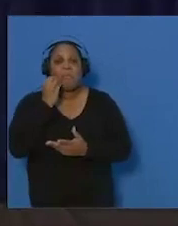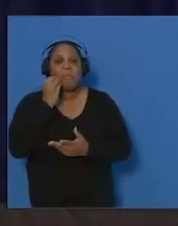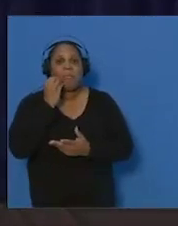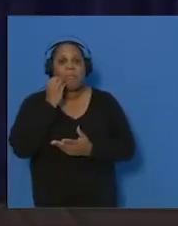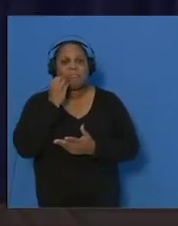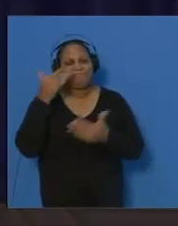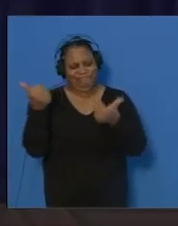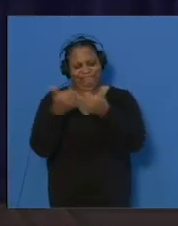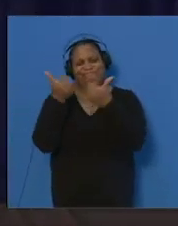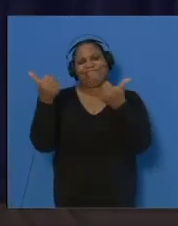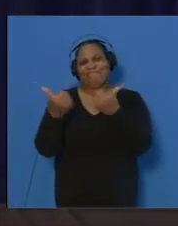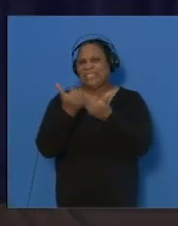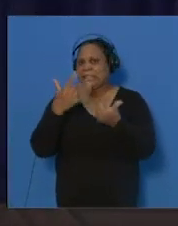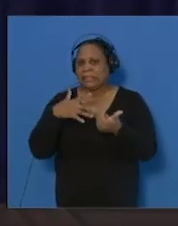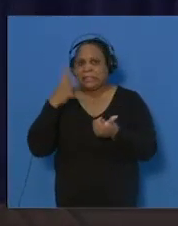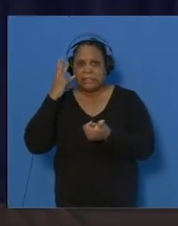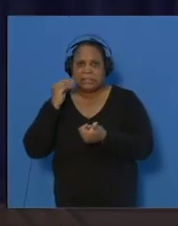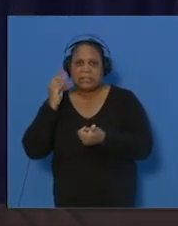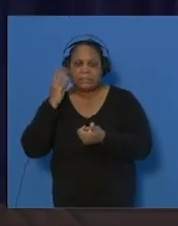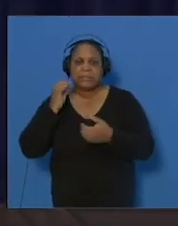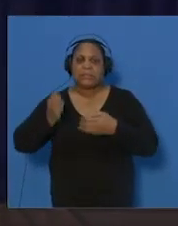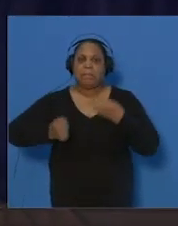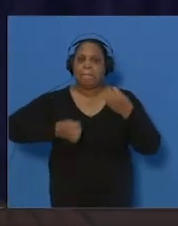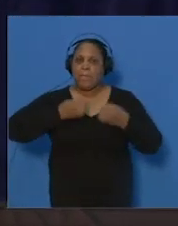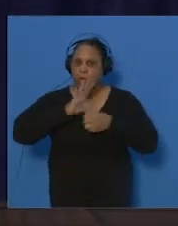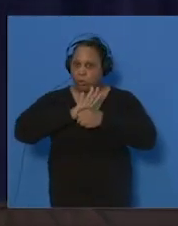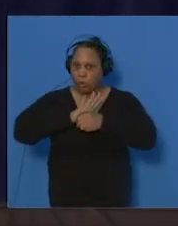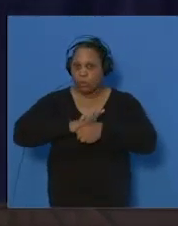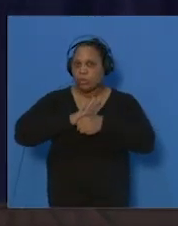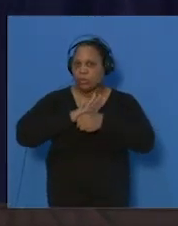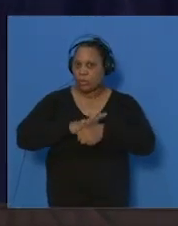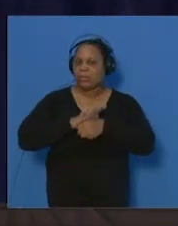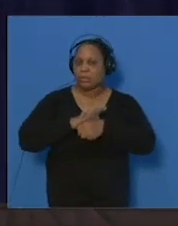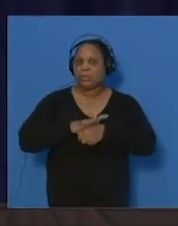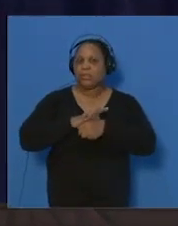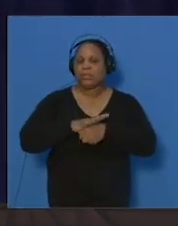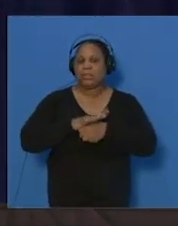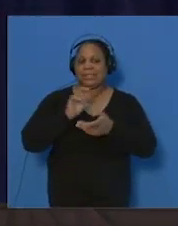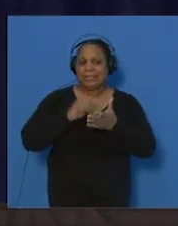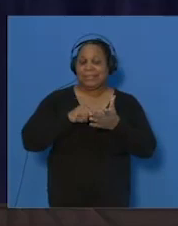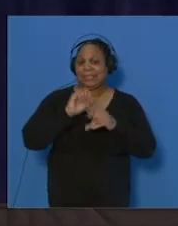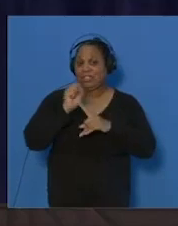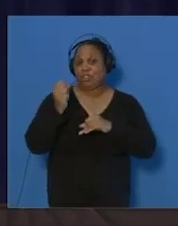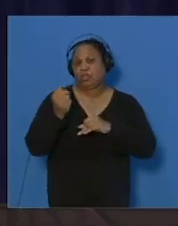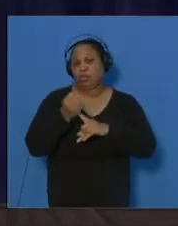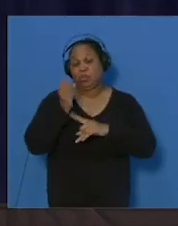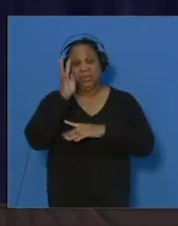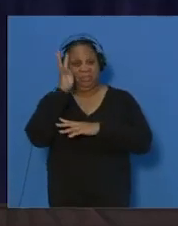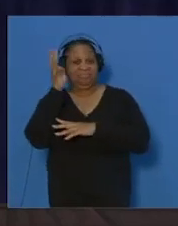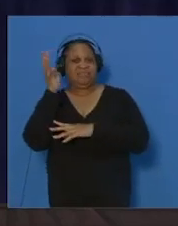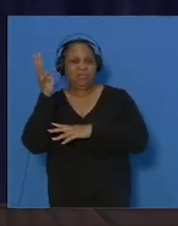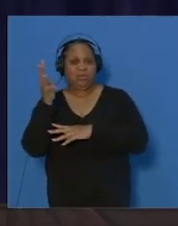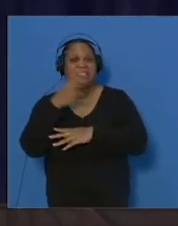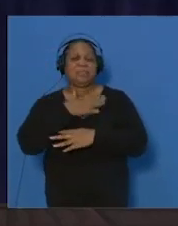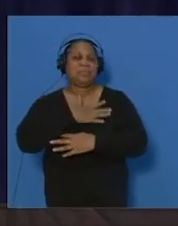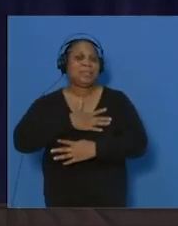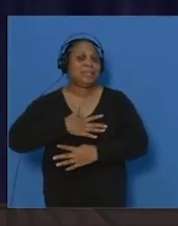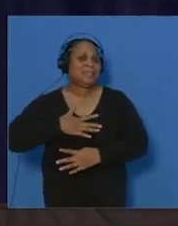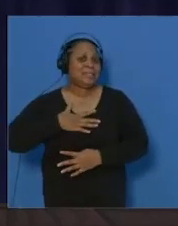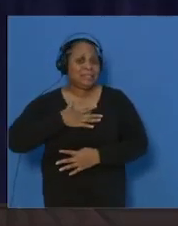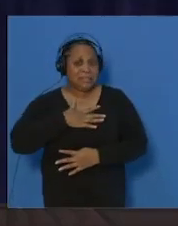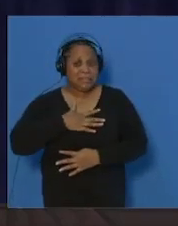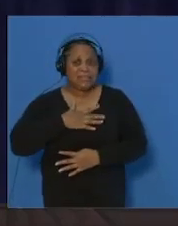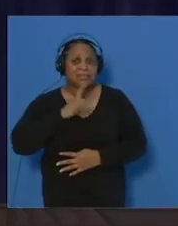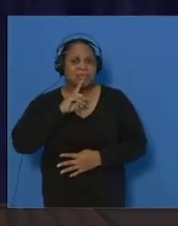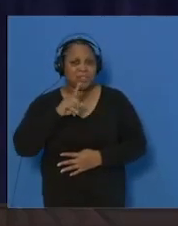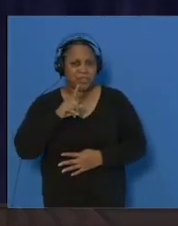are challenged due to the emotional stress that this particular situation is causing, please make sure you